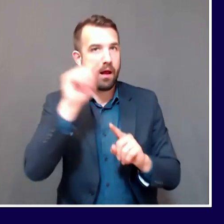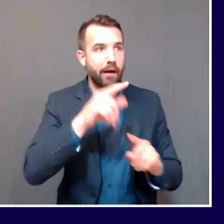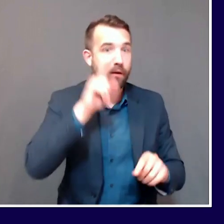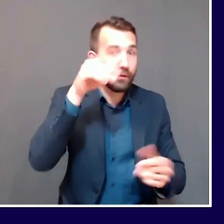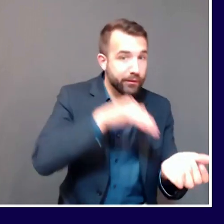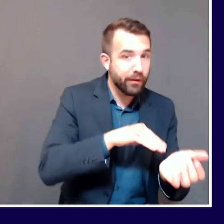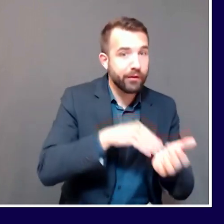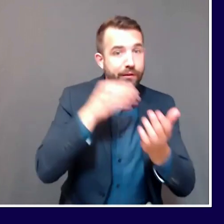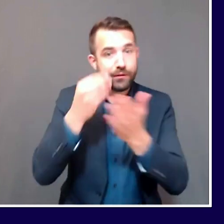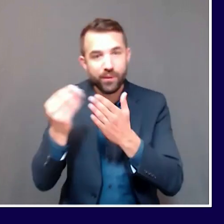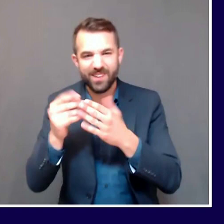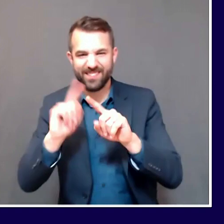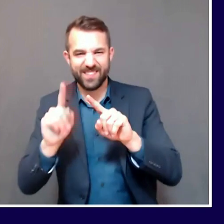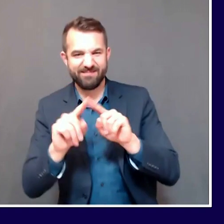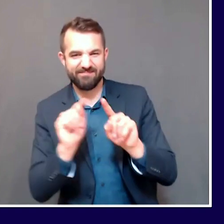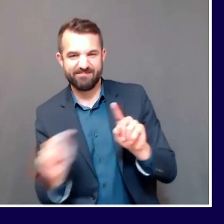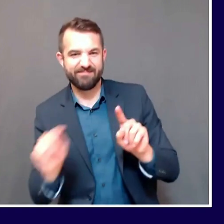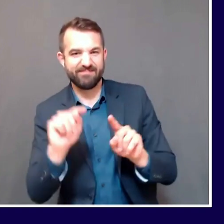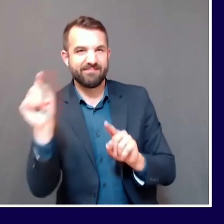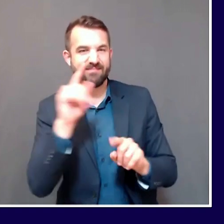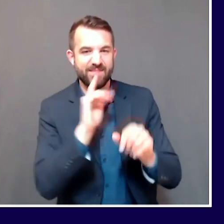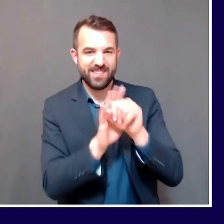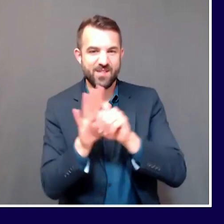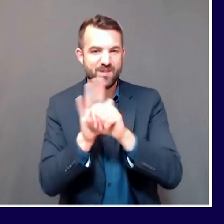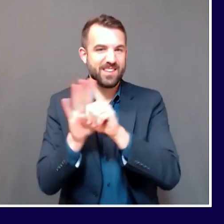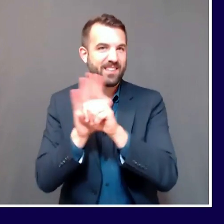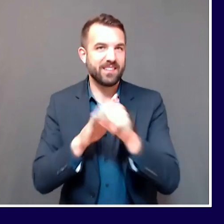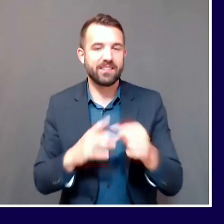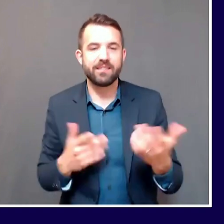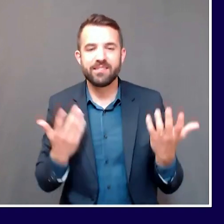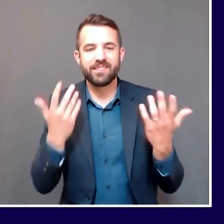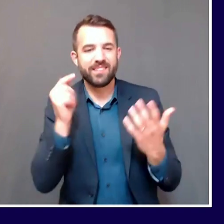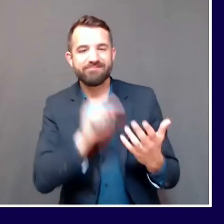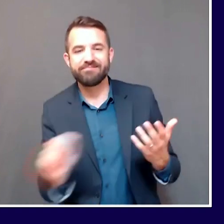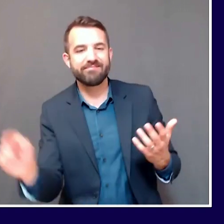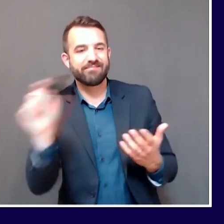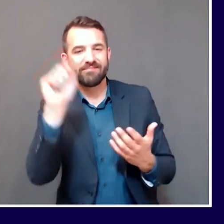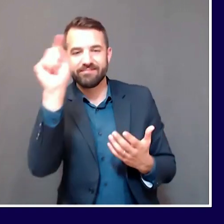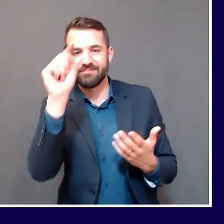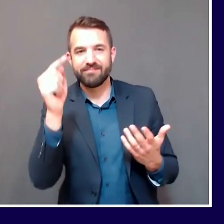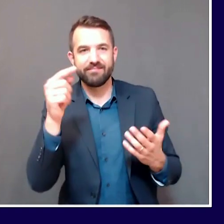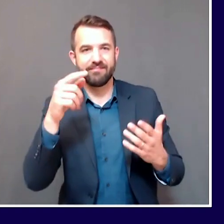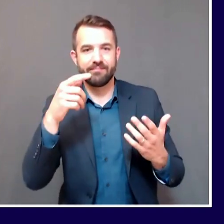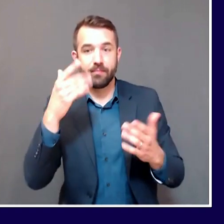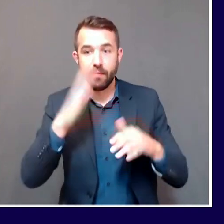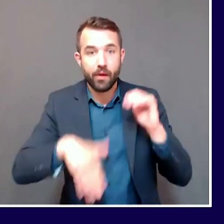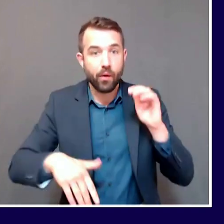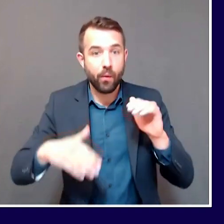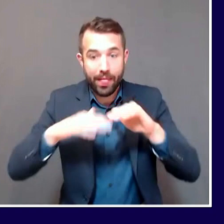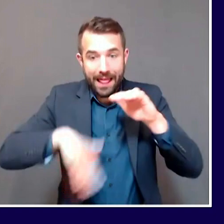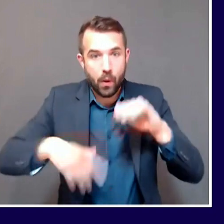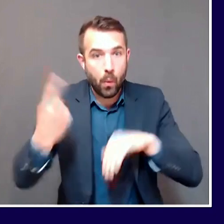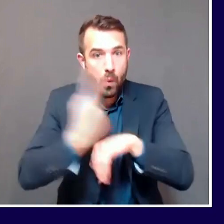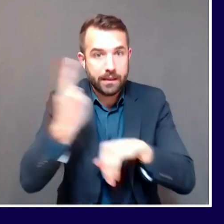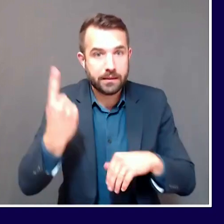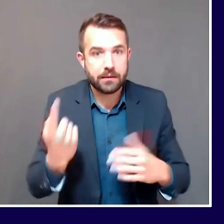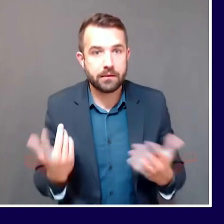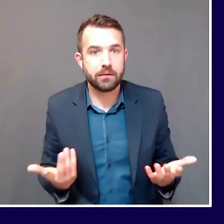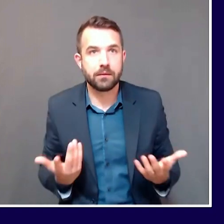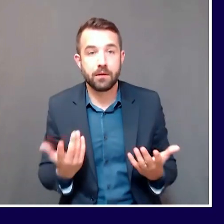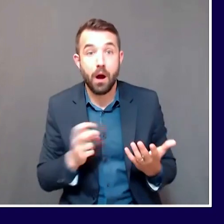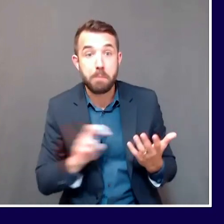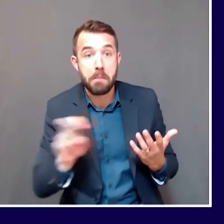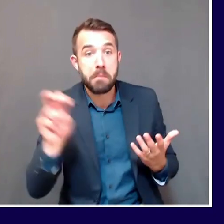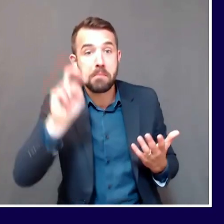go outside in a fifth, see family members in a sixth, all in the course of a day. And so what zip code level data are